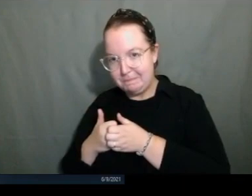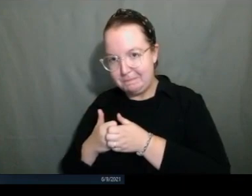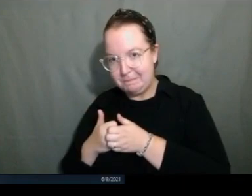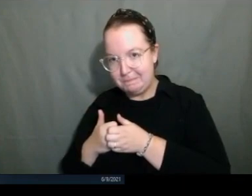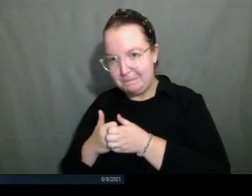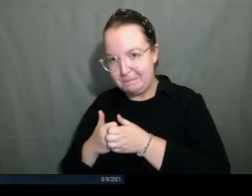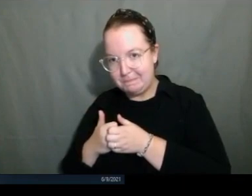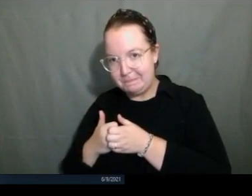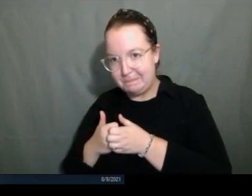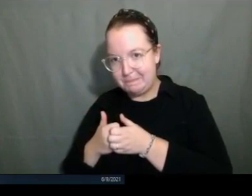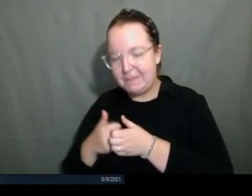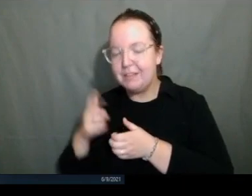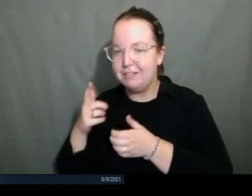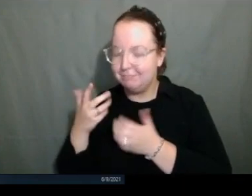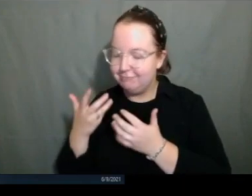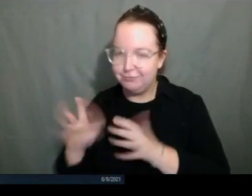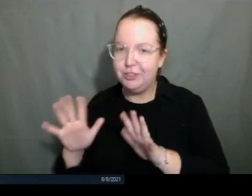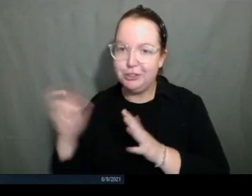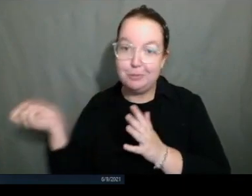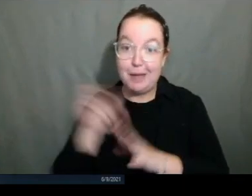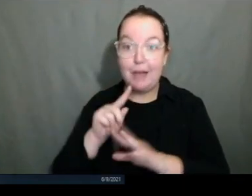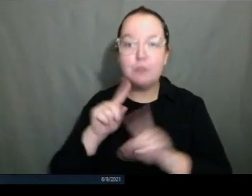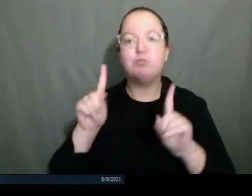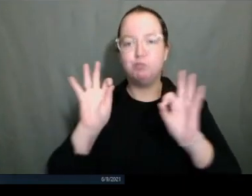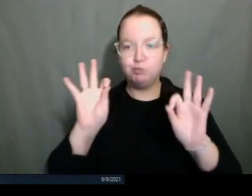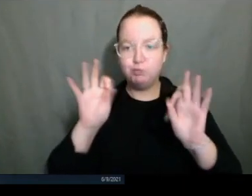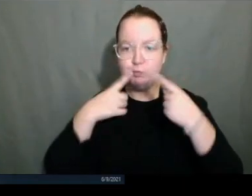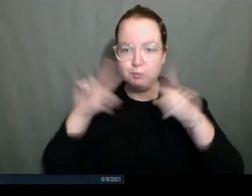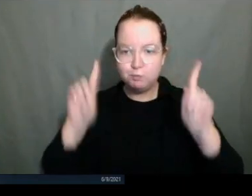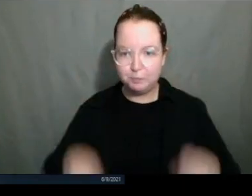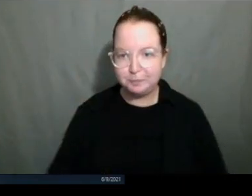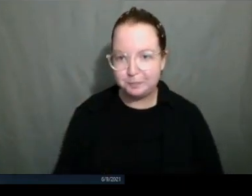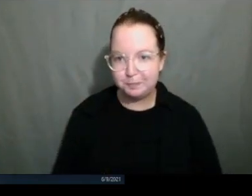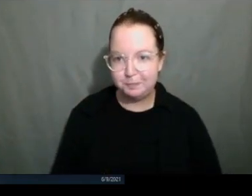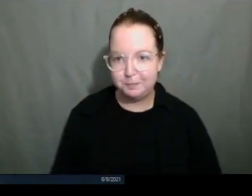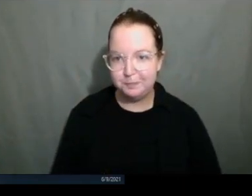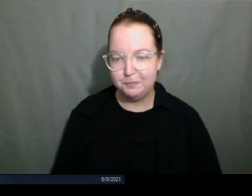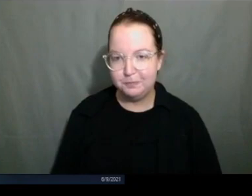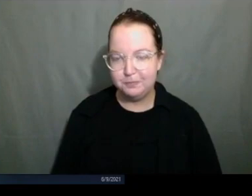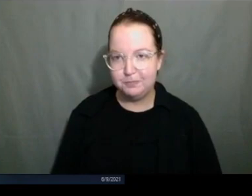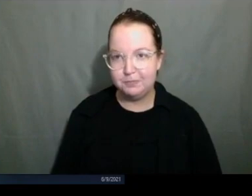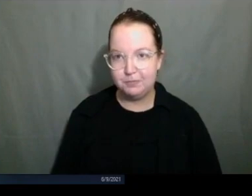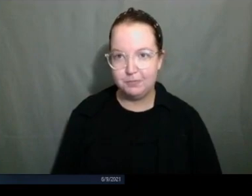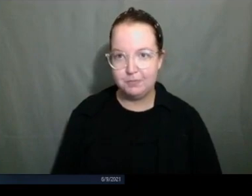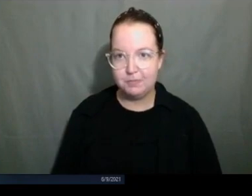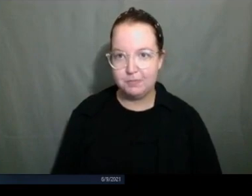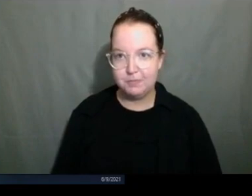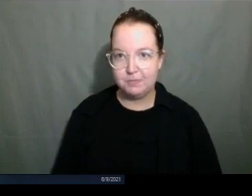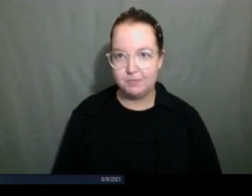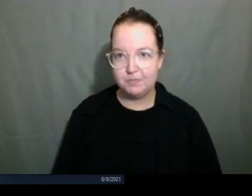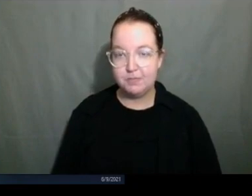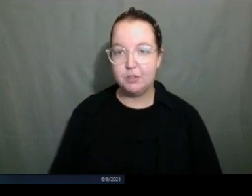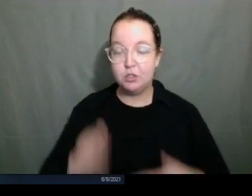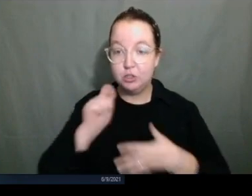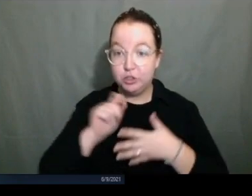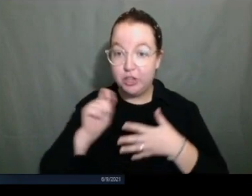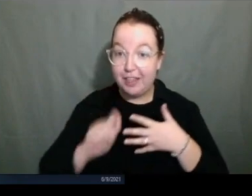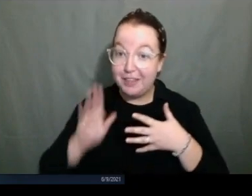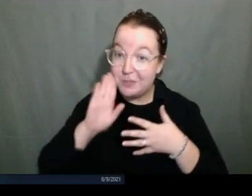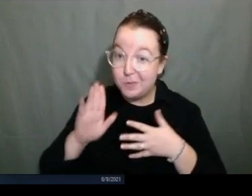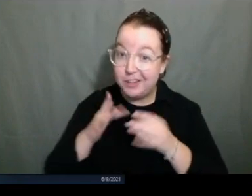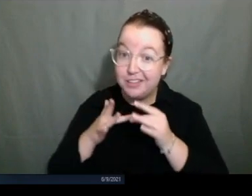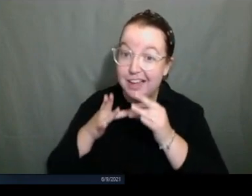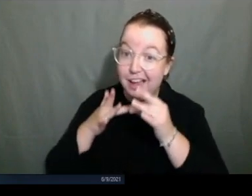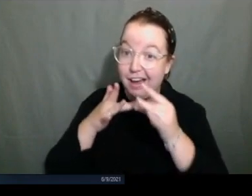change anything because I'd already done it. Hit OK, it now is off the list. So good to know. Yep, the checklist will walk you through